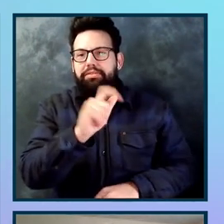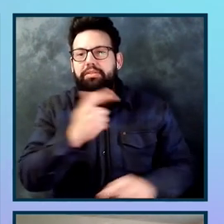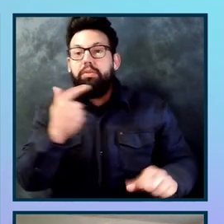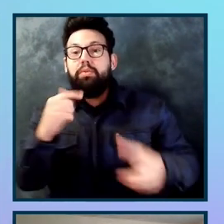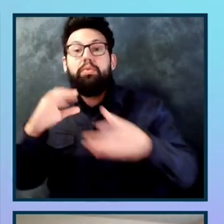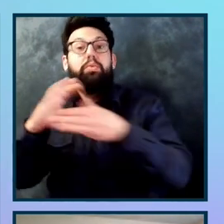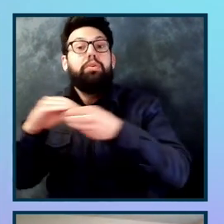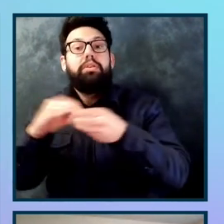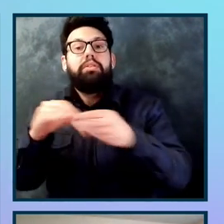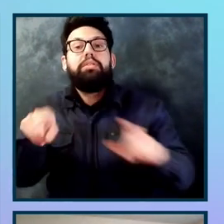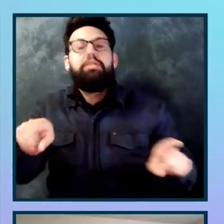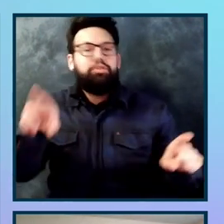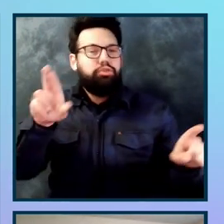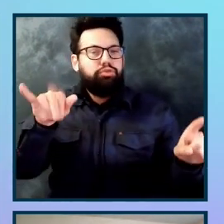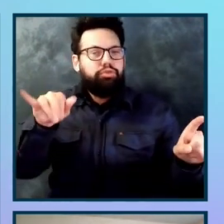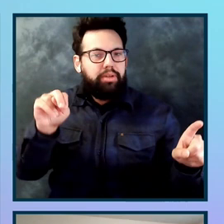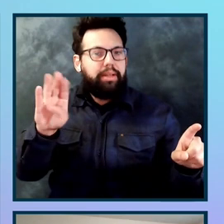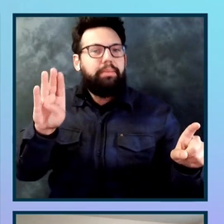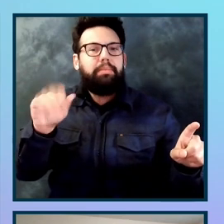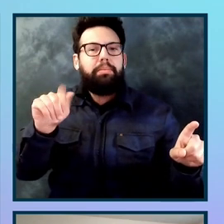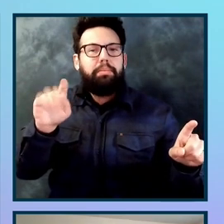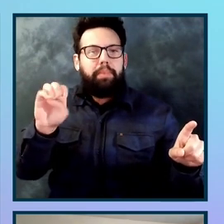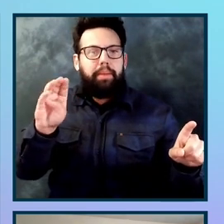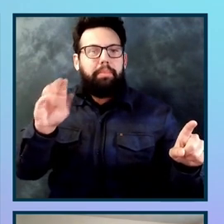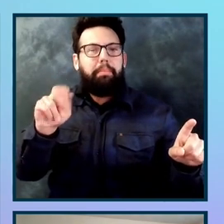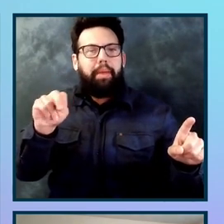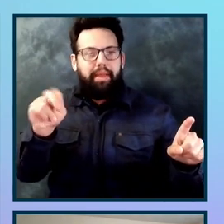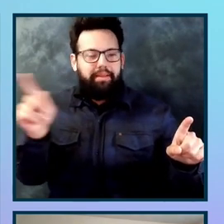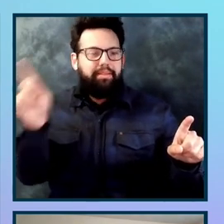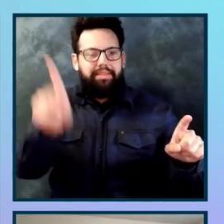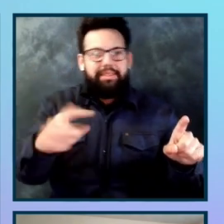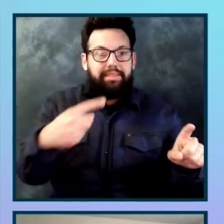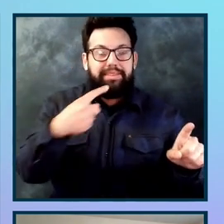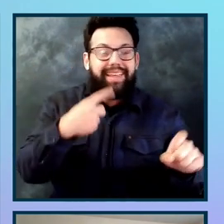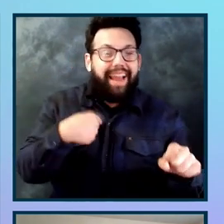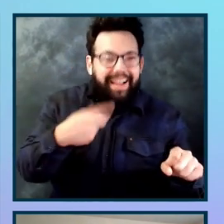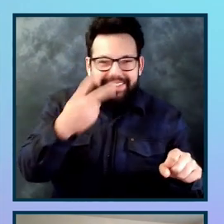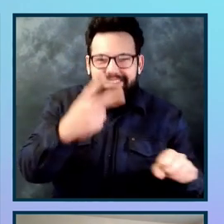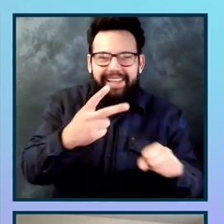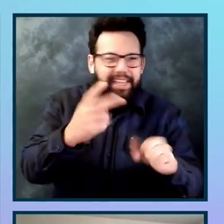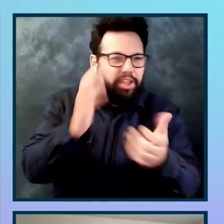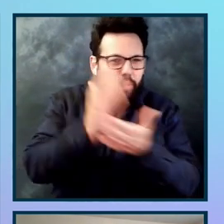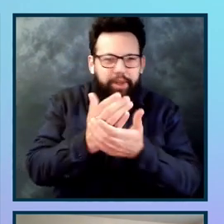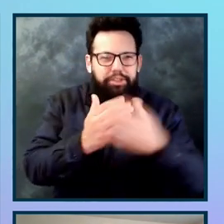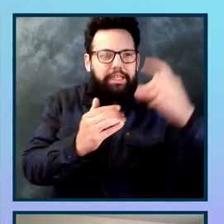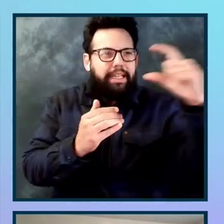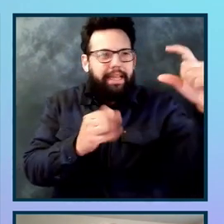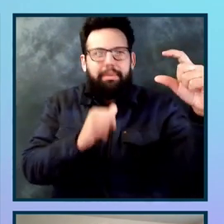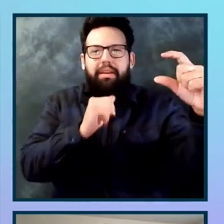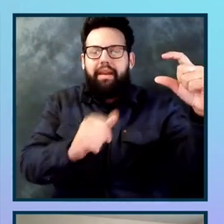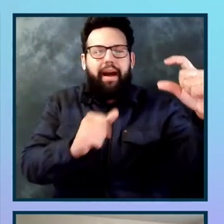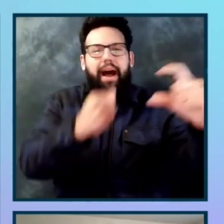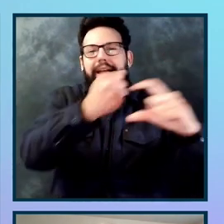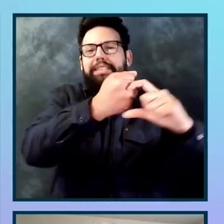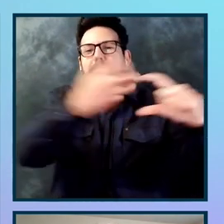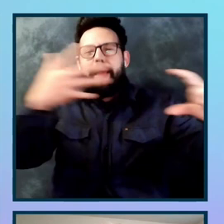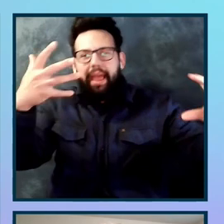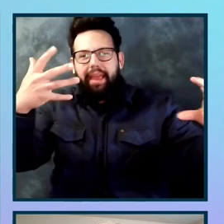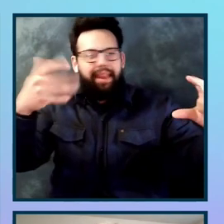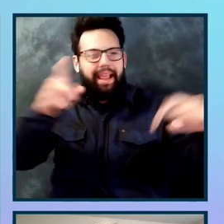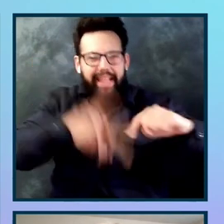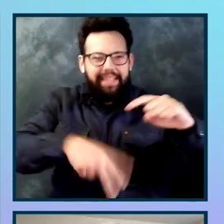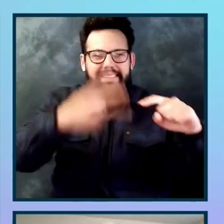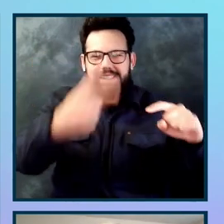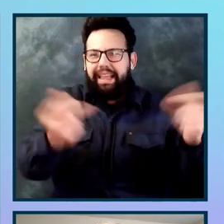widget is on screen, but not expanded. I can't see anything inside the AudioEye